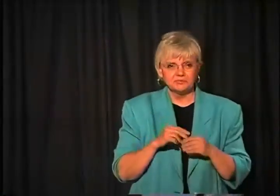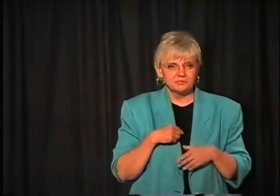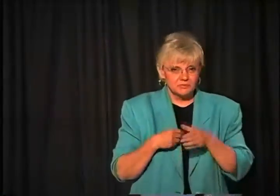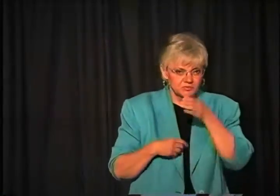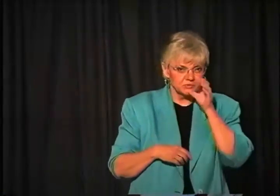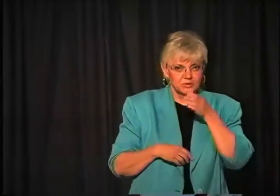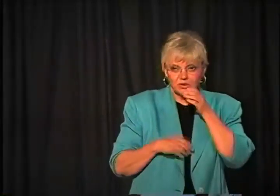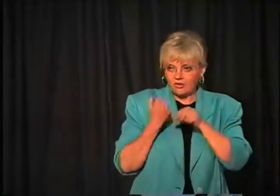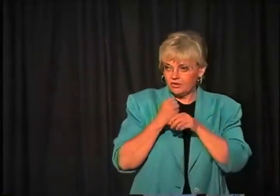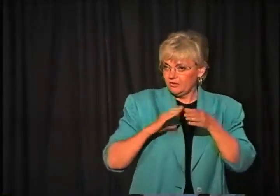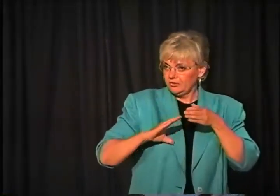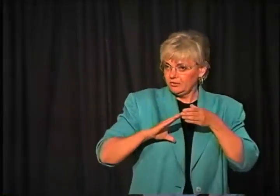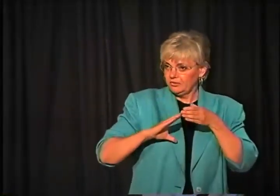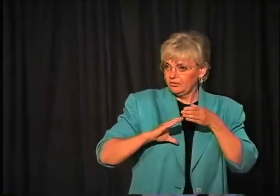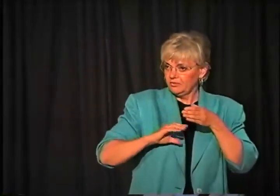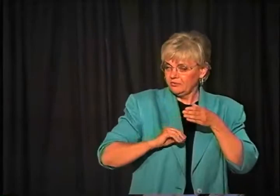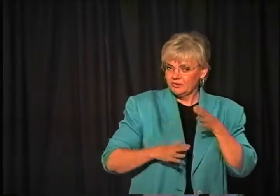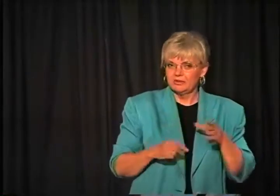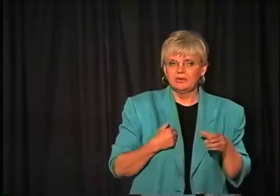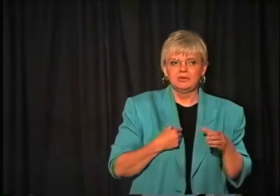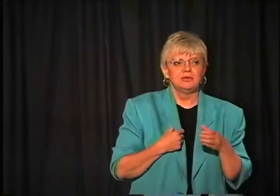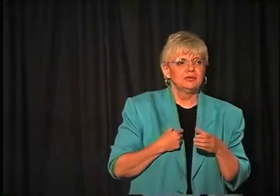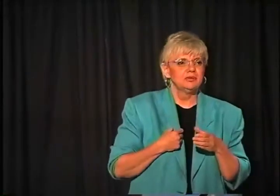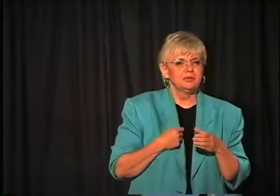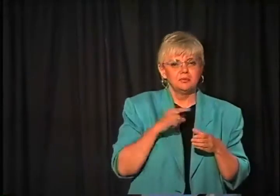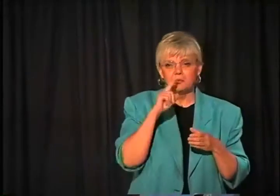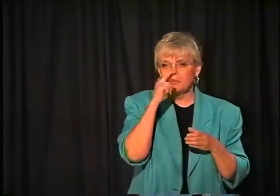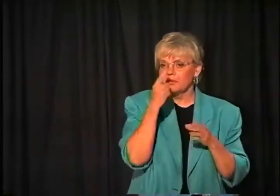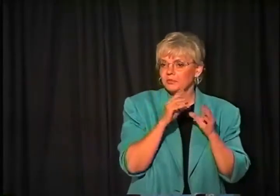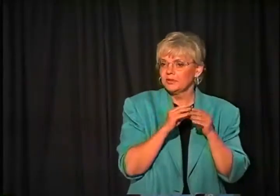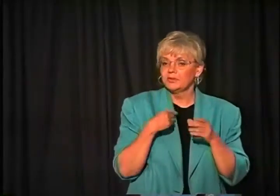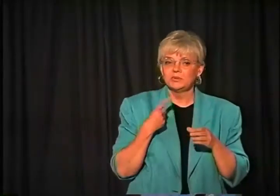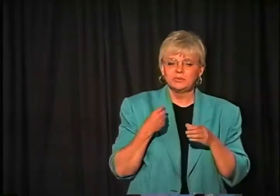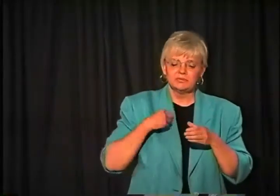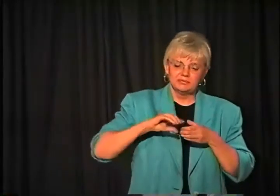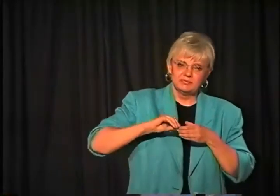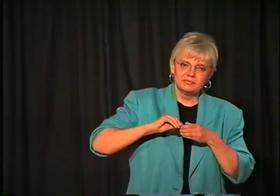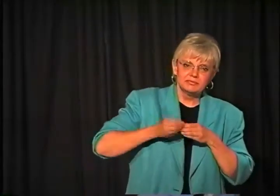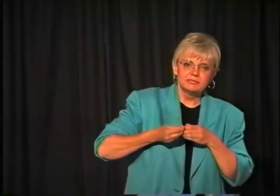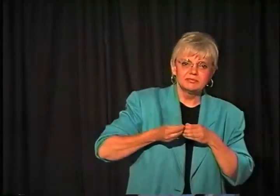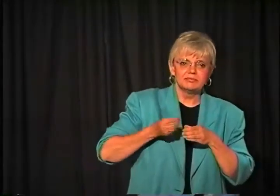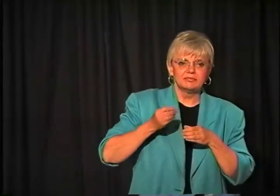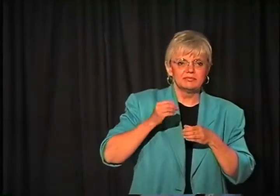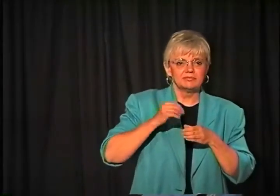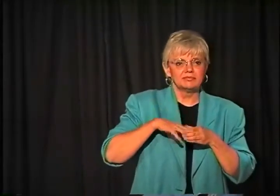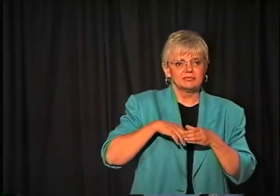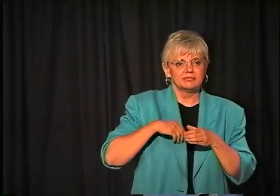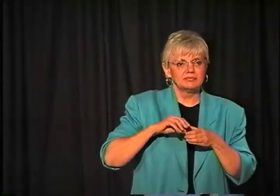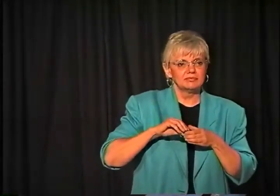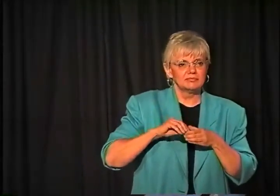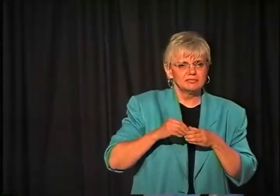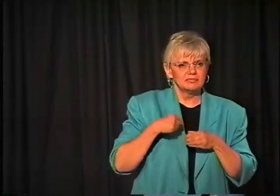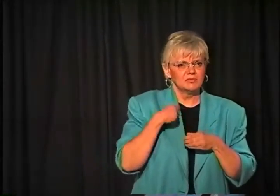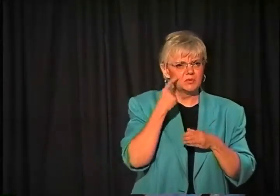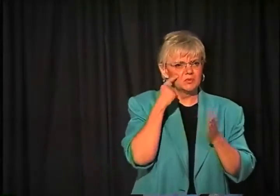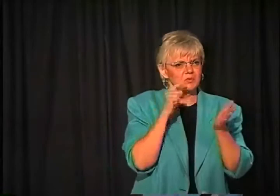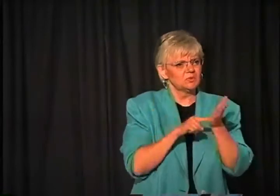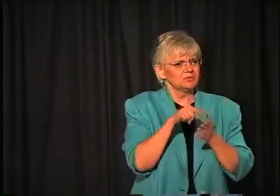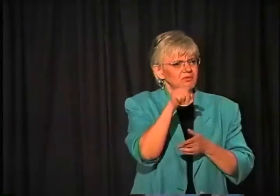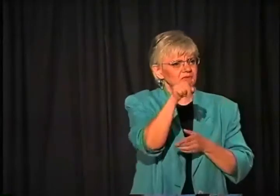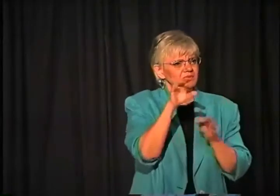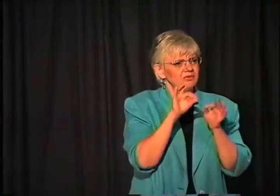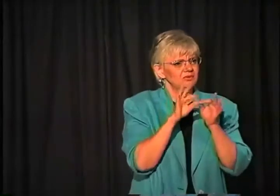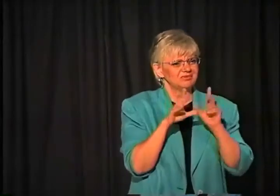was sitting around a boardroom table with a number of people, all of them hearing except for myself. I drank my coffee and out of boredom